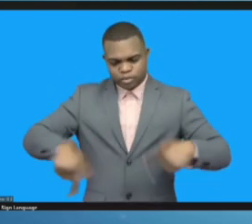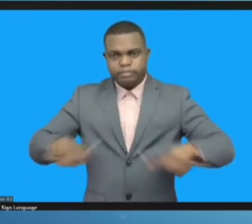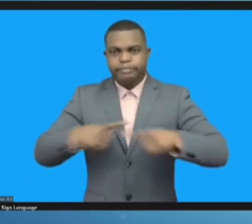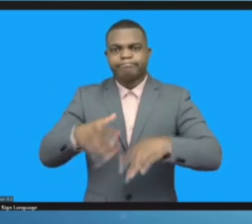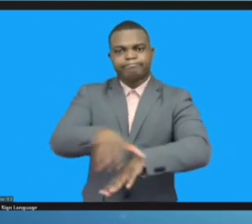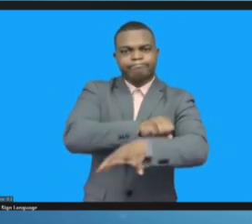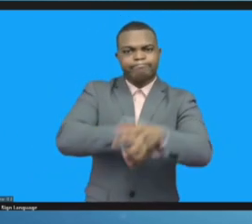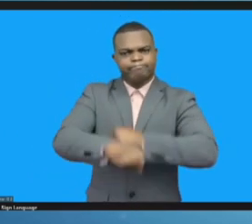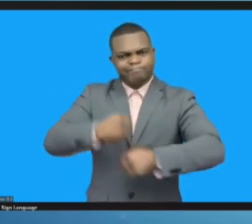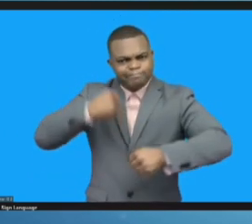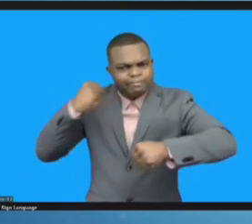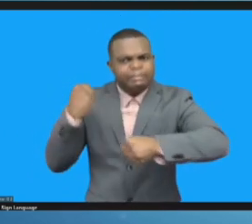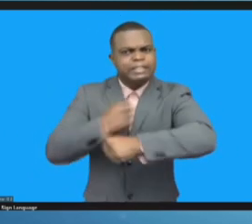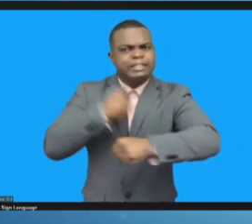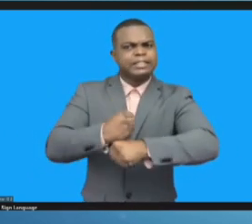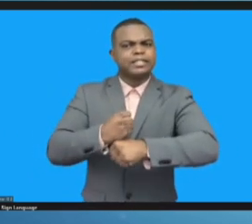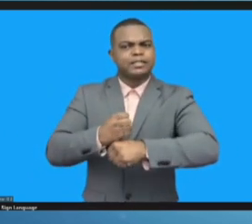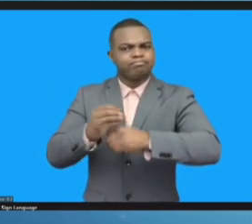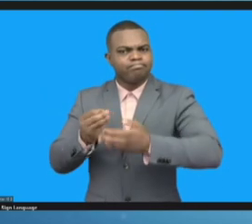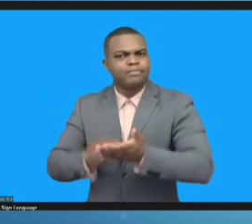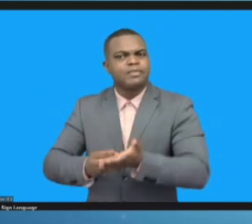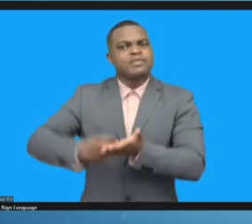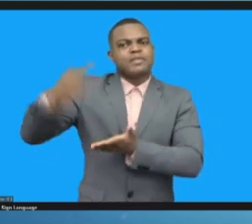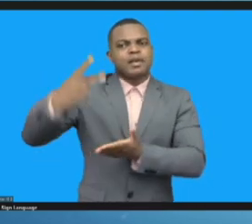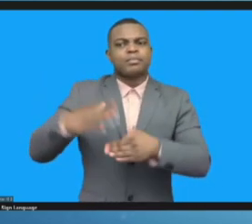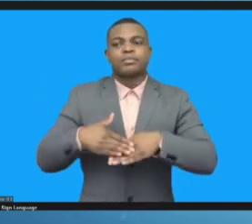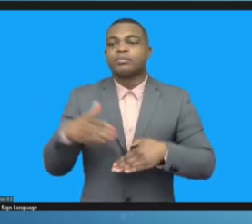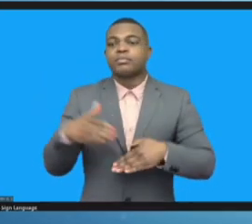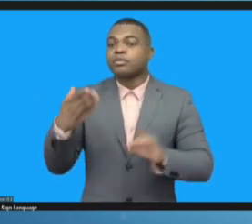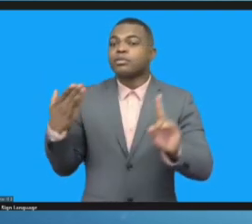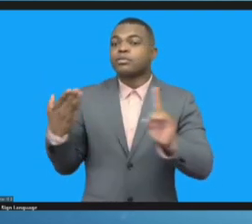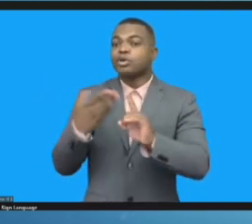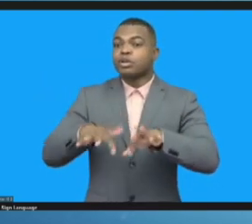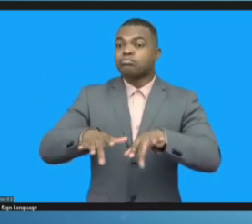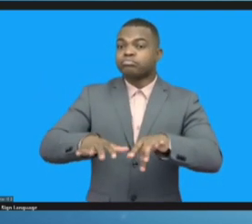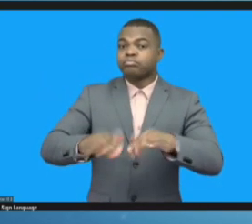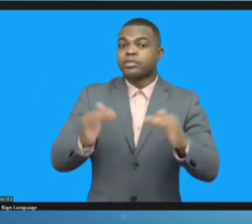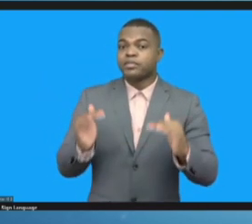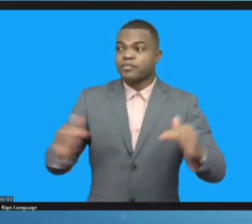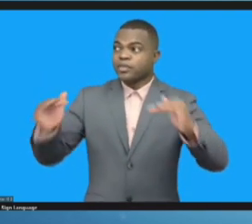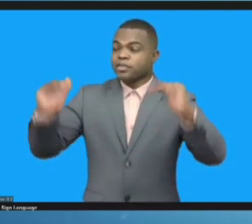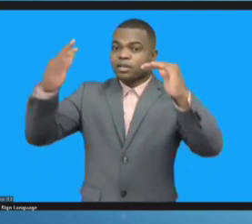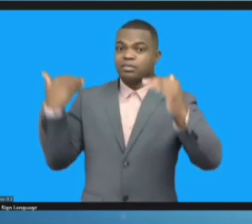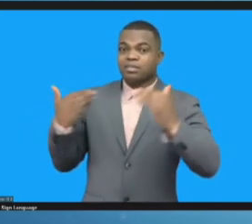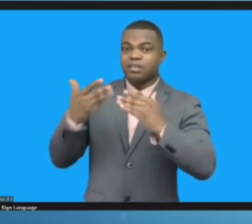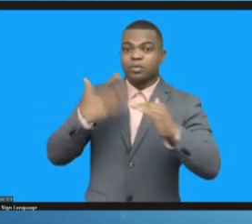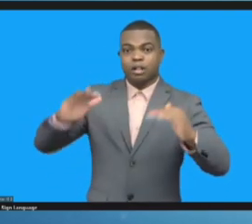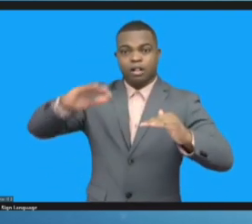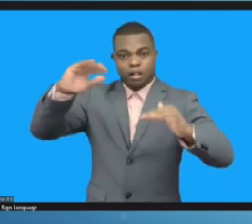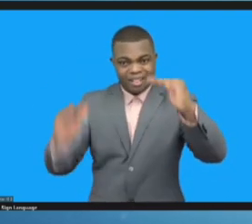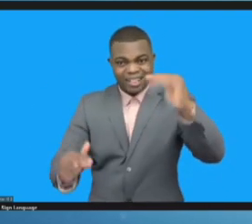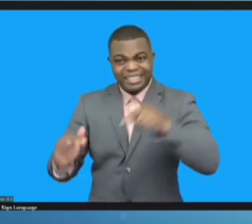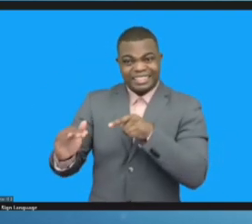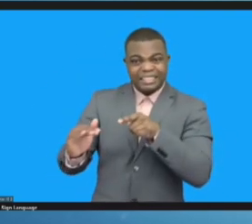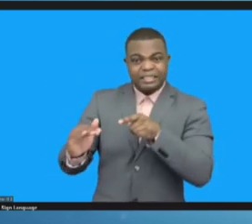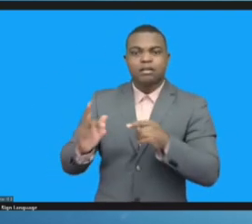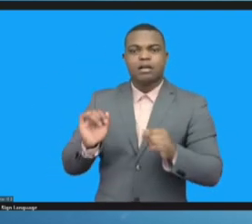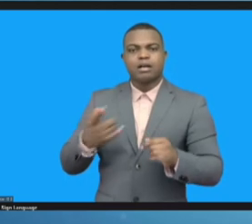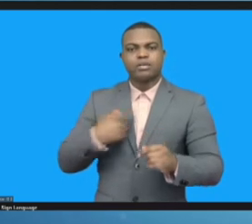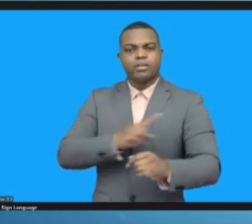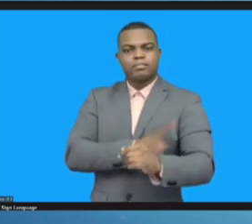world and a just and sustained development for all. To this end, the operationalization of the African Continental Free Trade